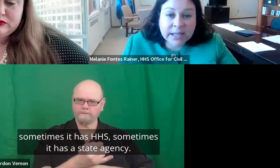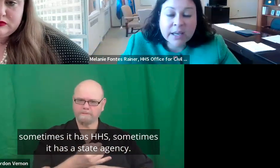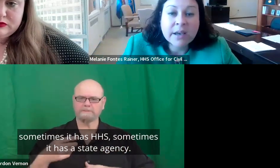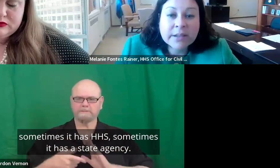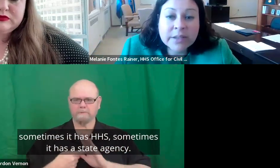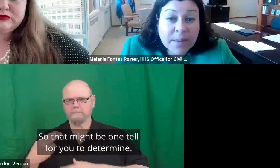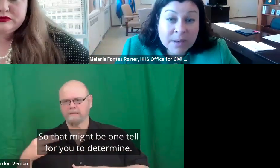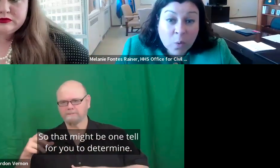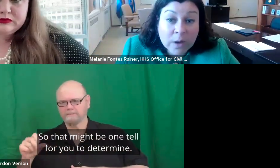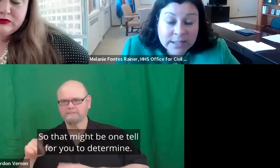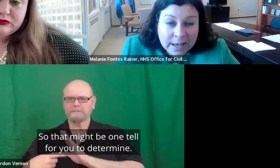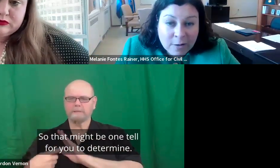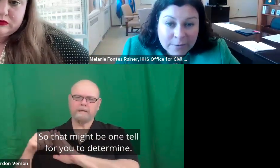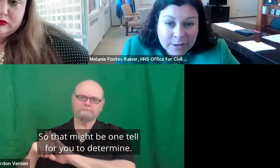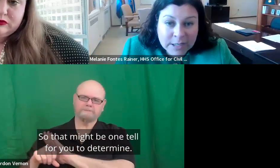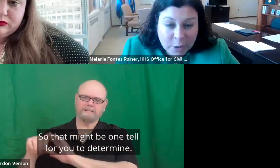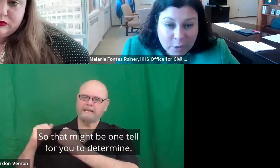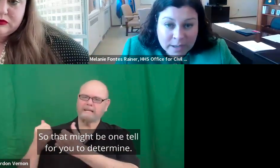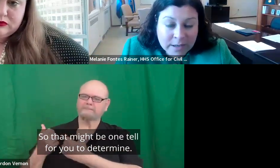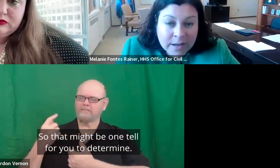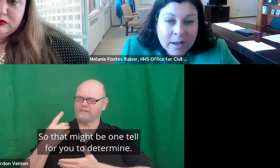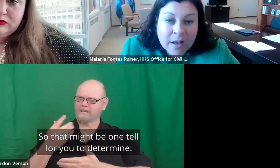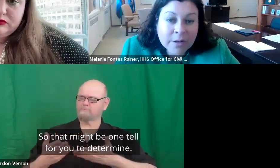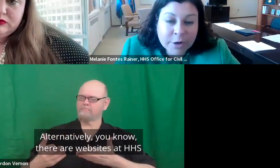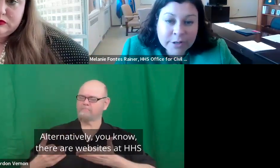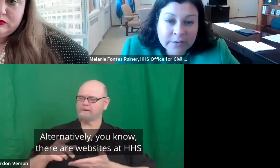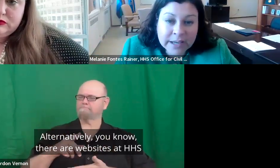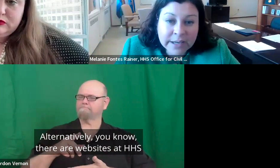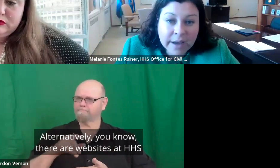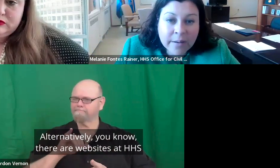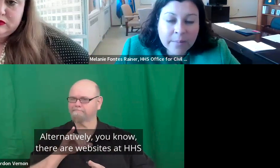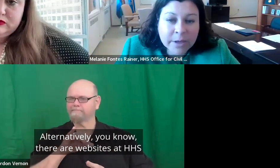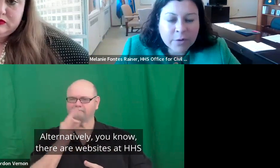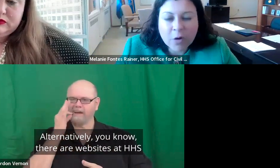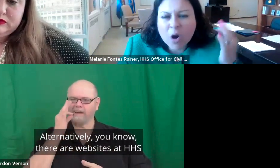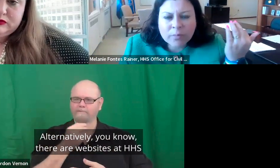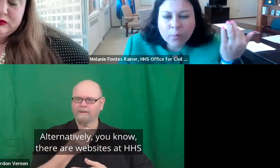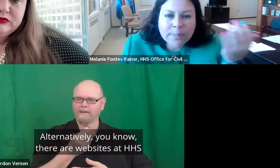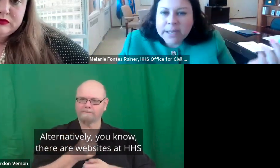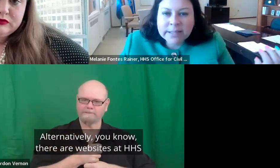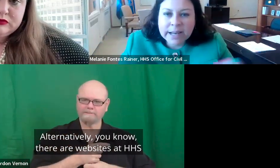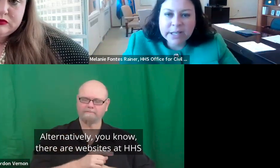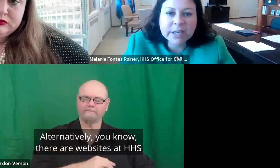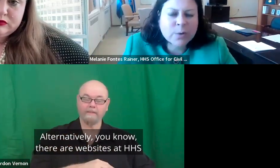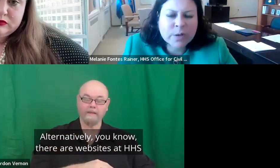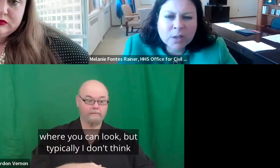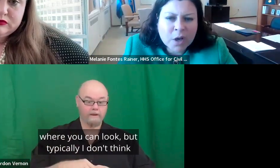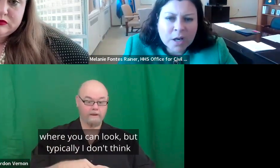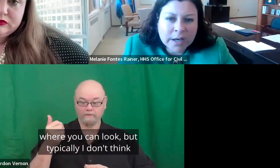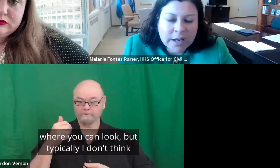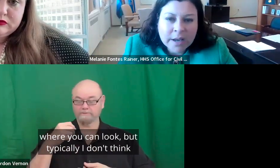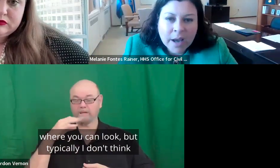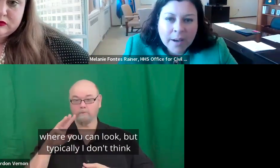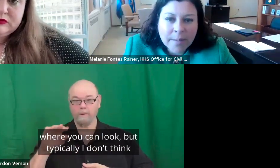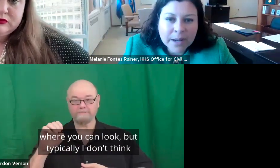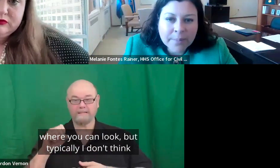state agency. So that might be one tell for you to determine. Alternatively, there are websites at HHS where you can